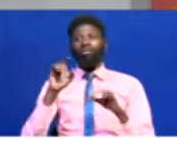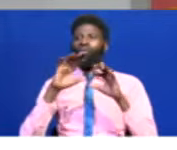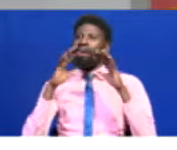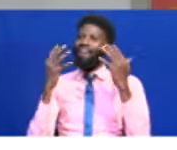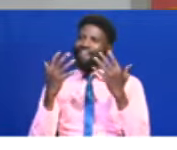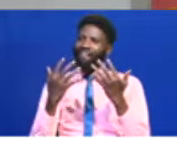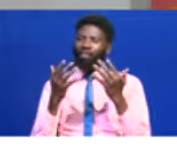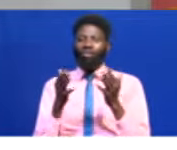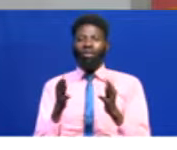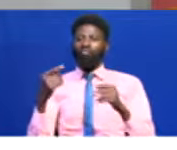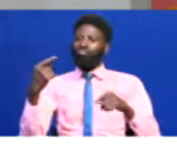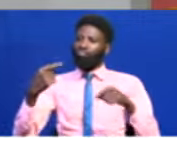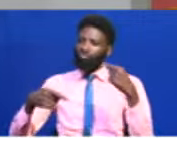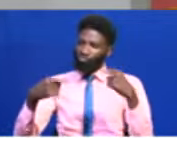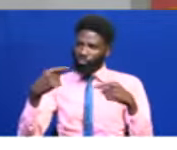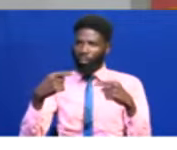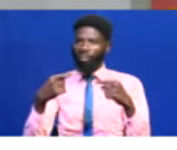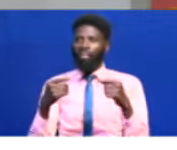competitive